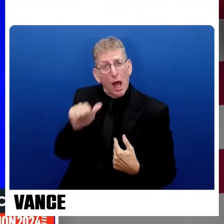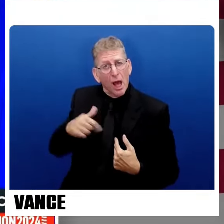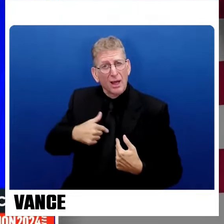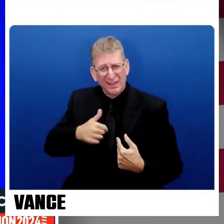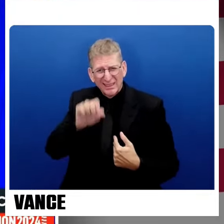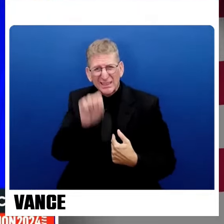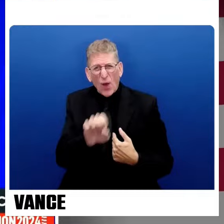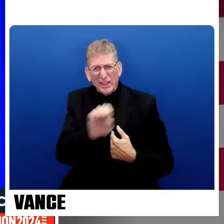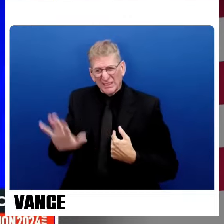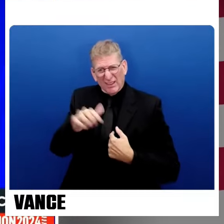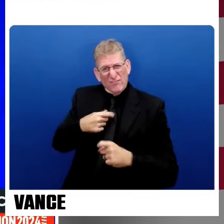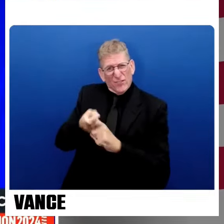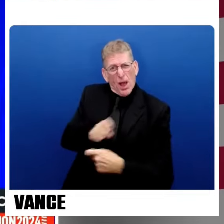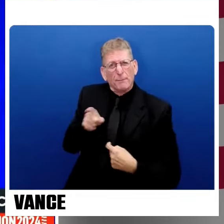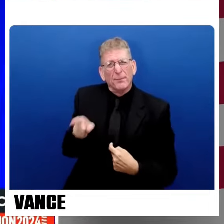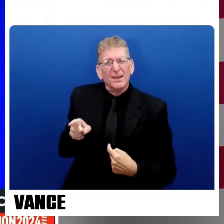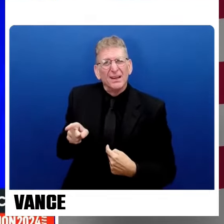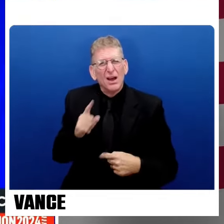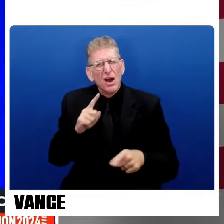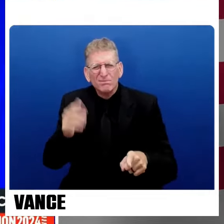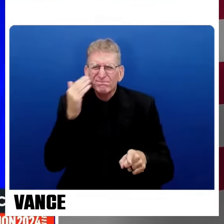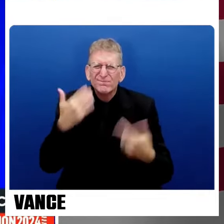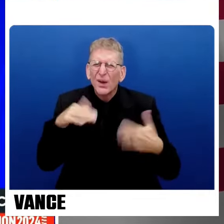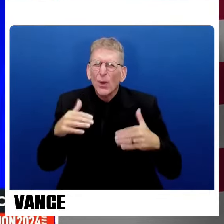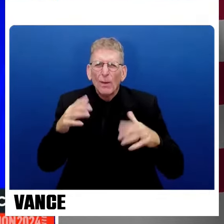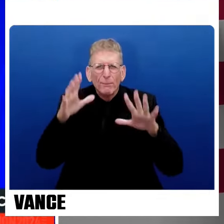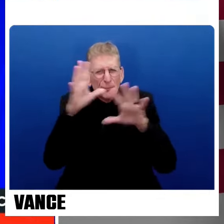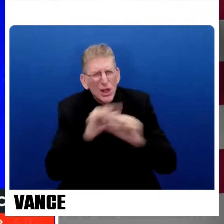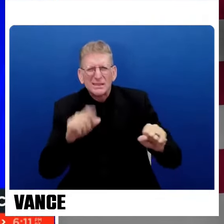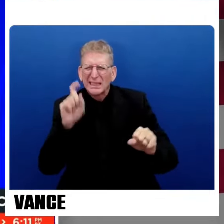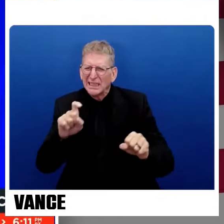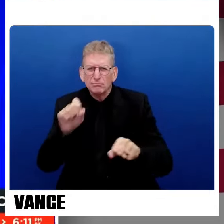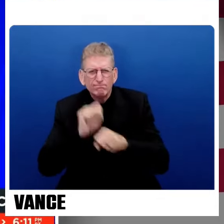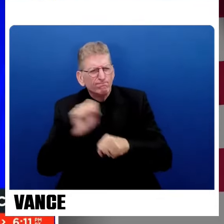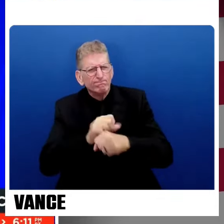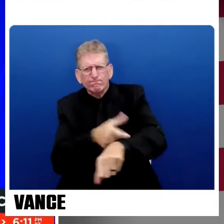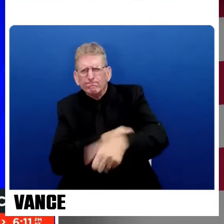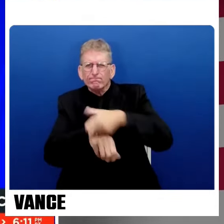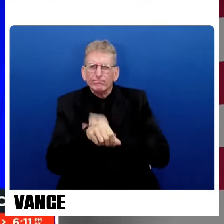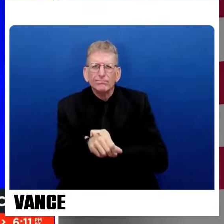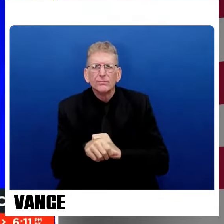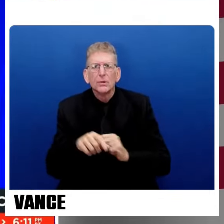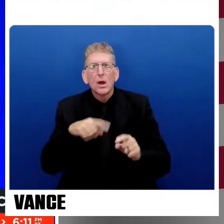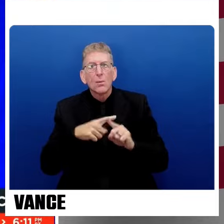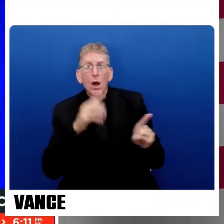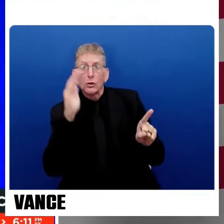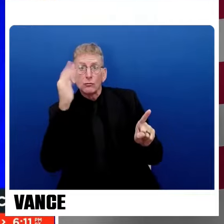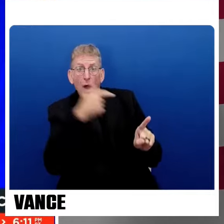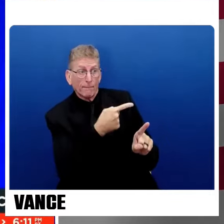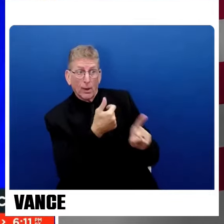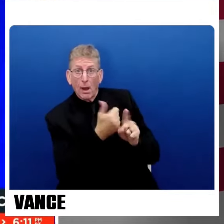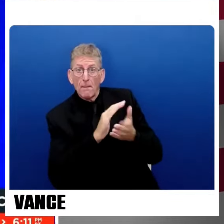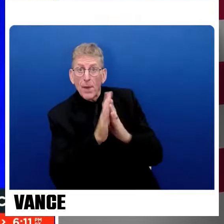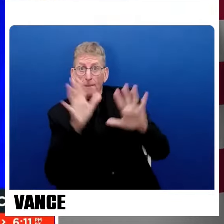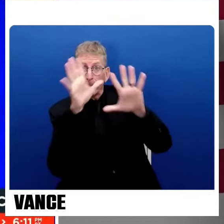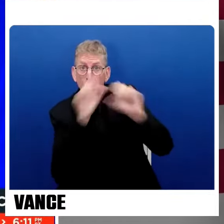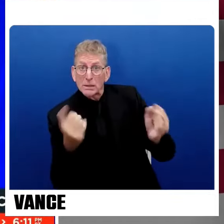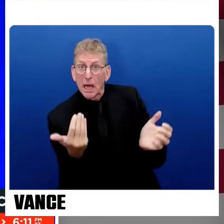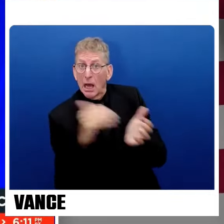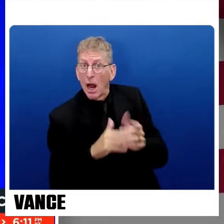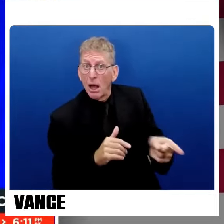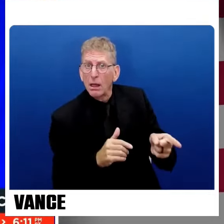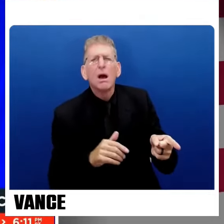Donald Trump is president again, the government will put the citizens of this country first when they suffer from a disaster. Now, Nora, you asked about climate change. I think this